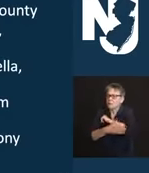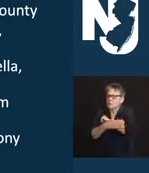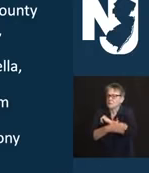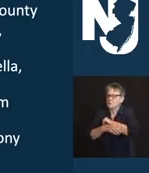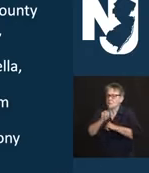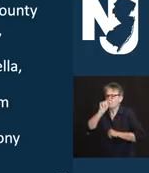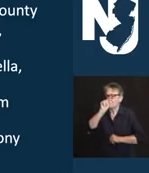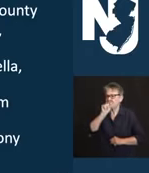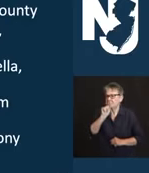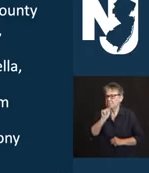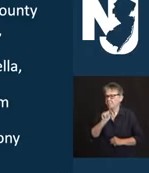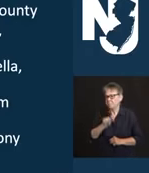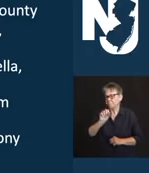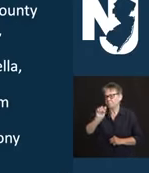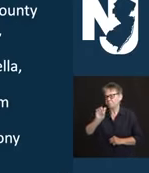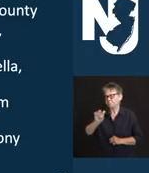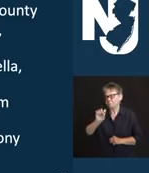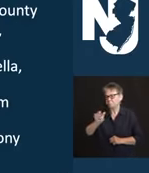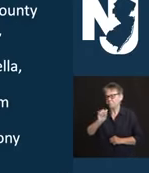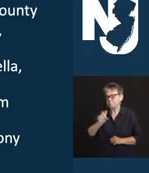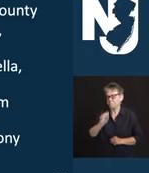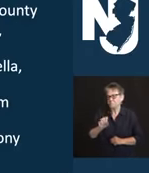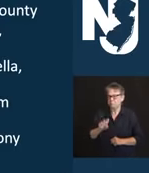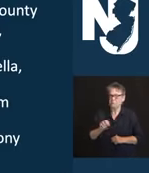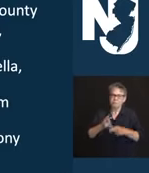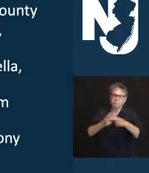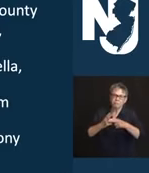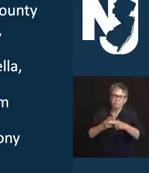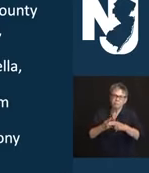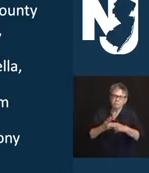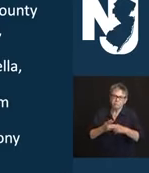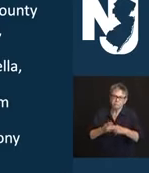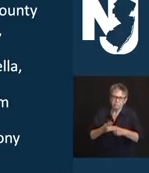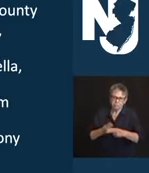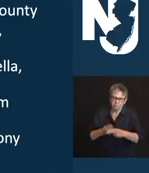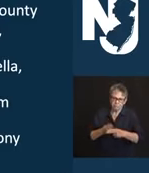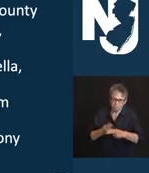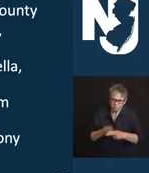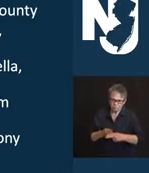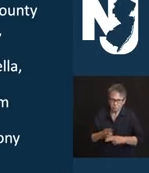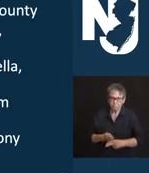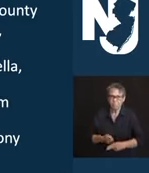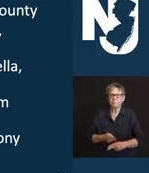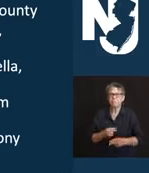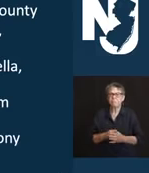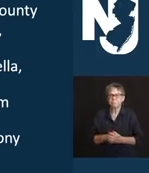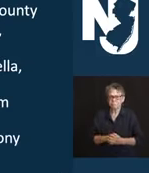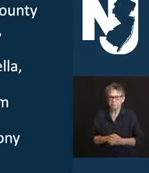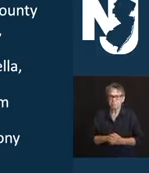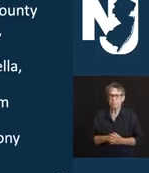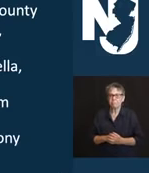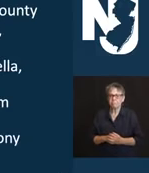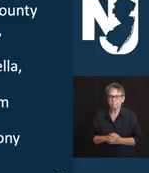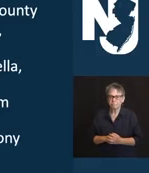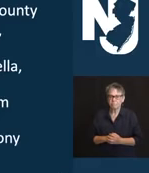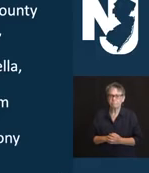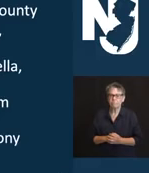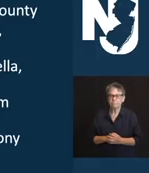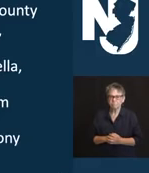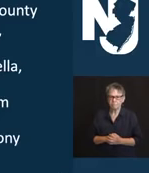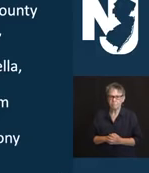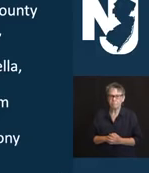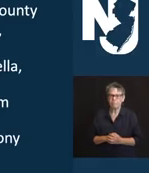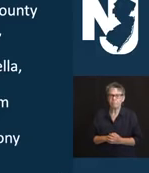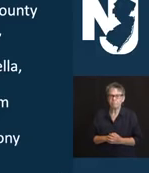Mess Attendant First Class Marion Davis, Essex County. U.S. Marine Corps Private Daniel Francis Corella,